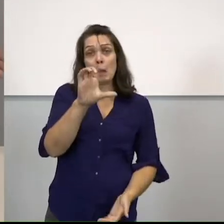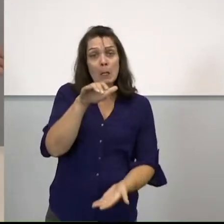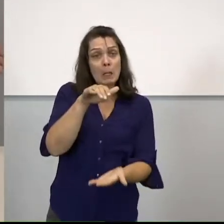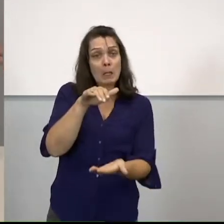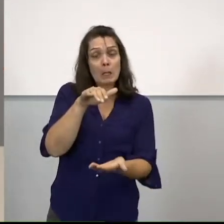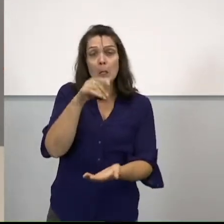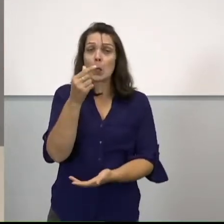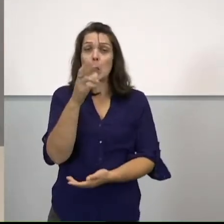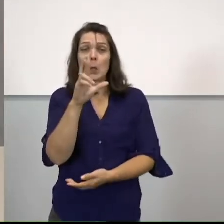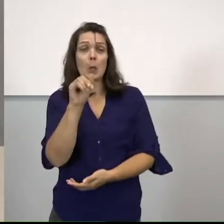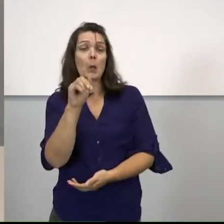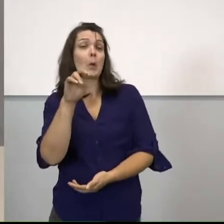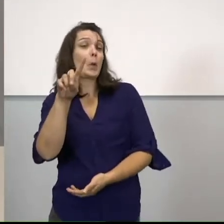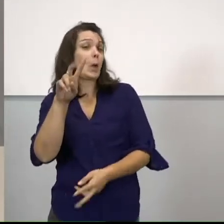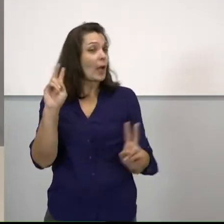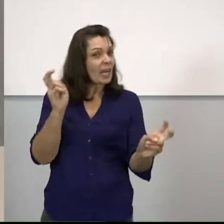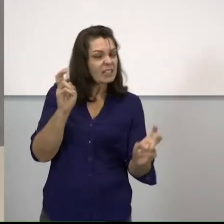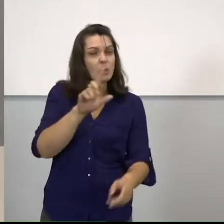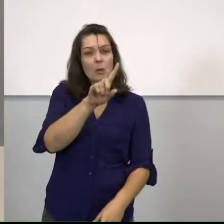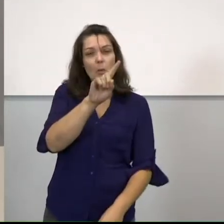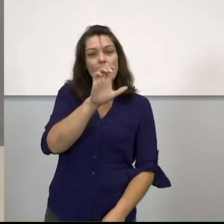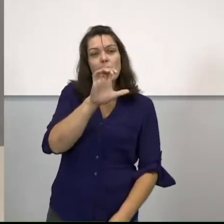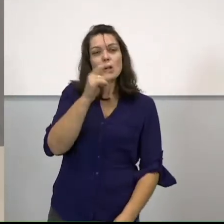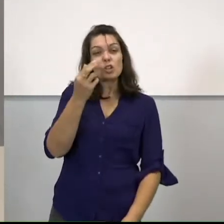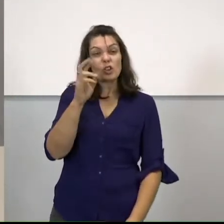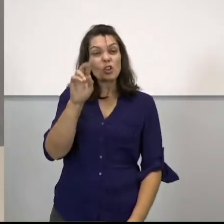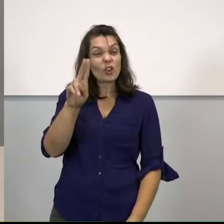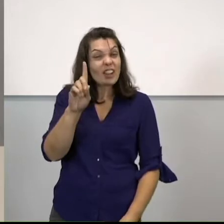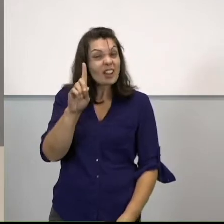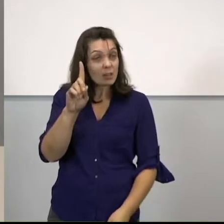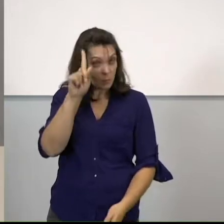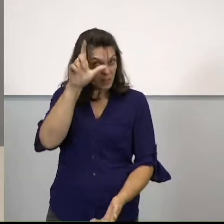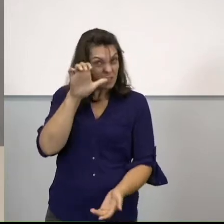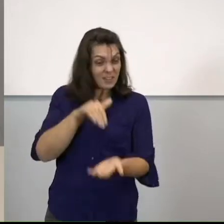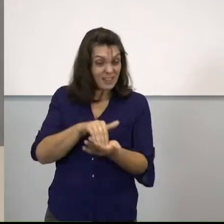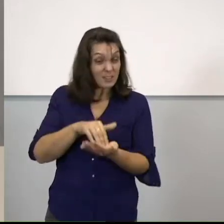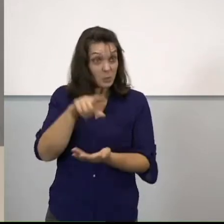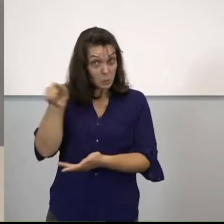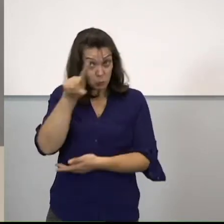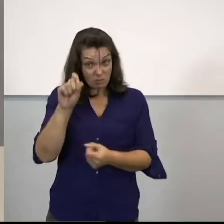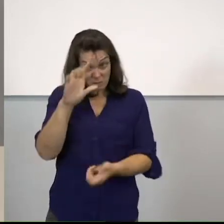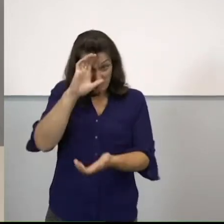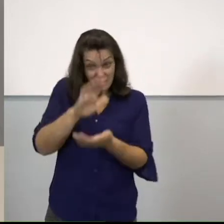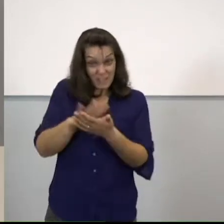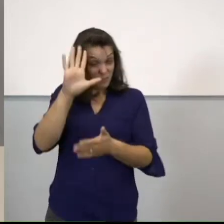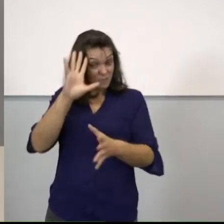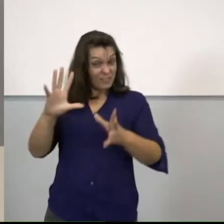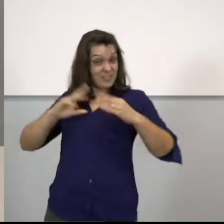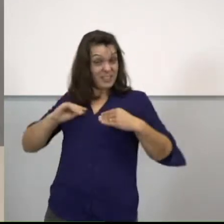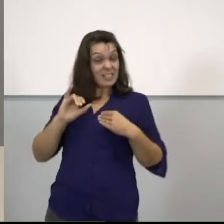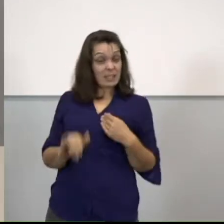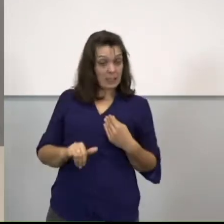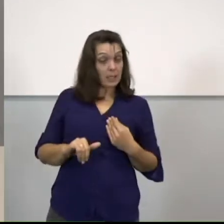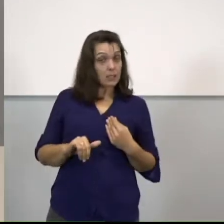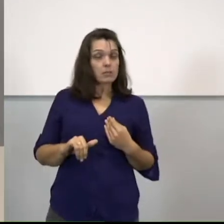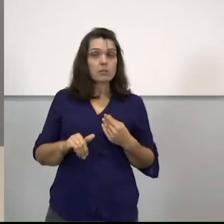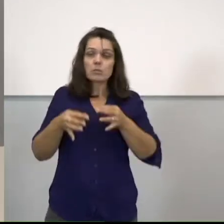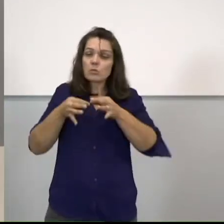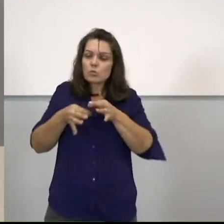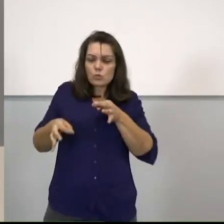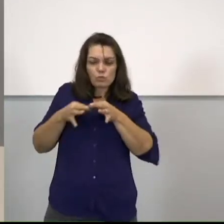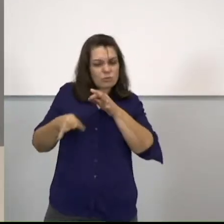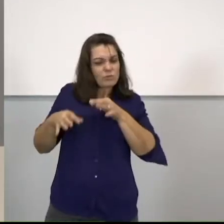100 grand. Can we believe for 100 grand? I think we can believe for 100 grand. And after you hear the scripture I'm gonna